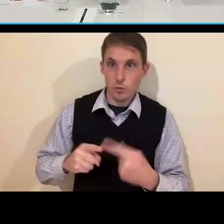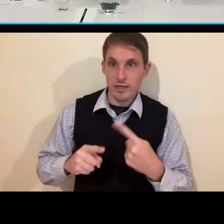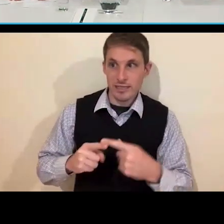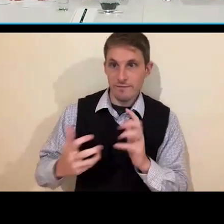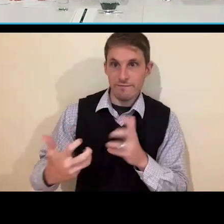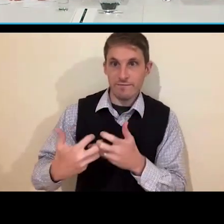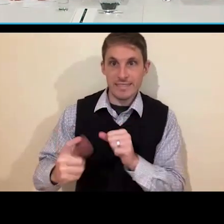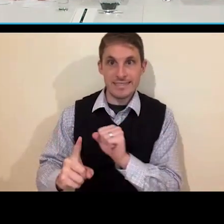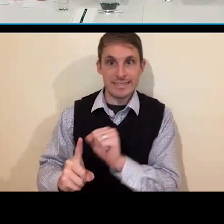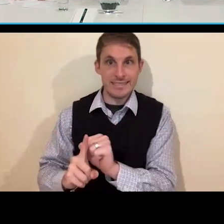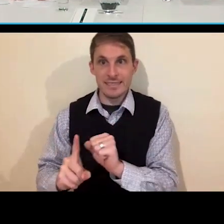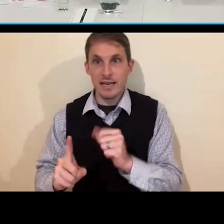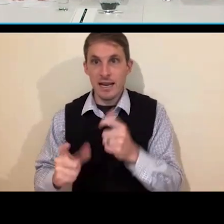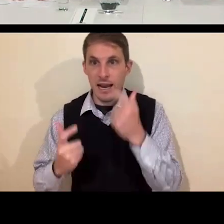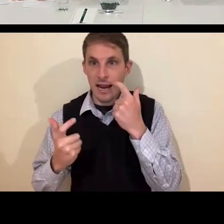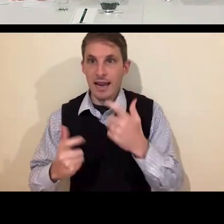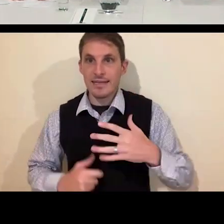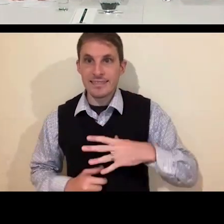needs.